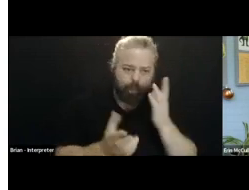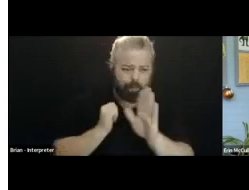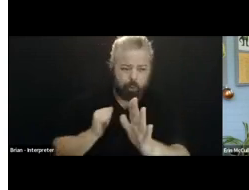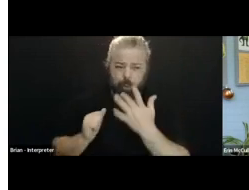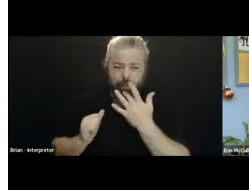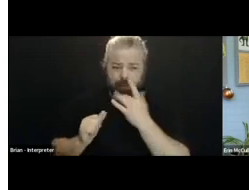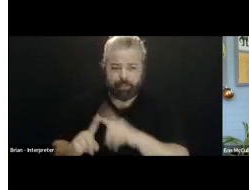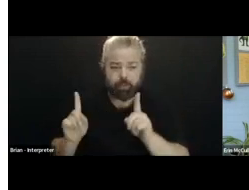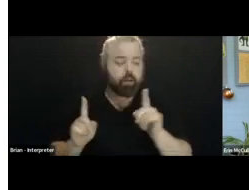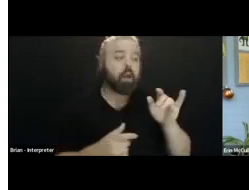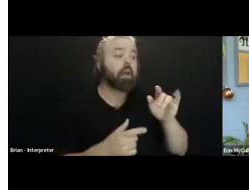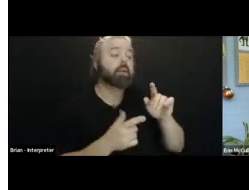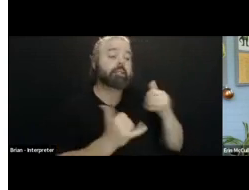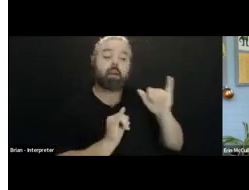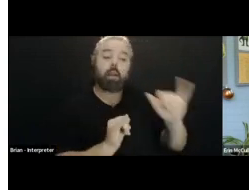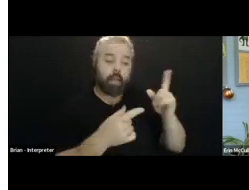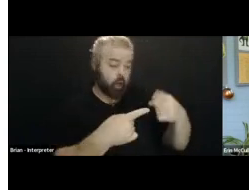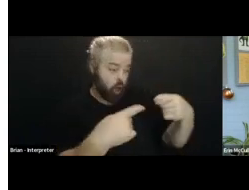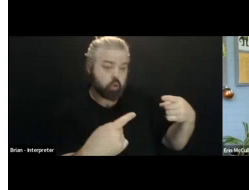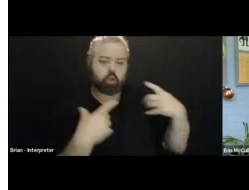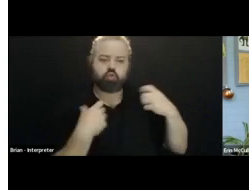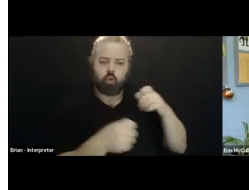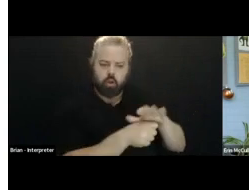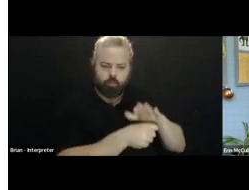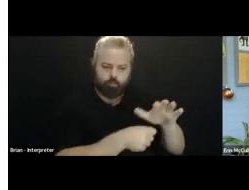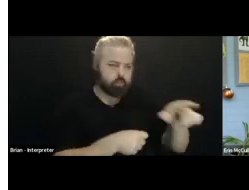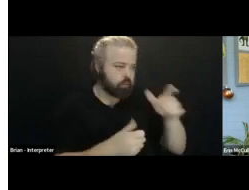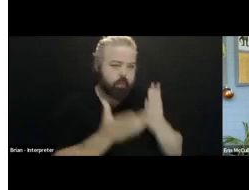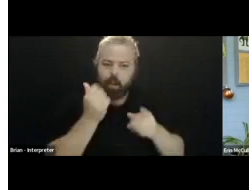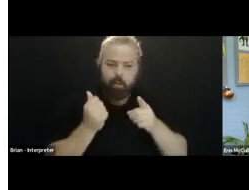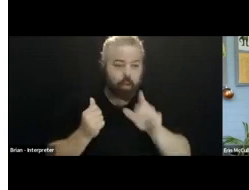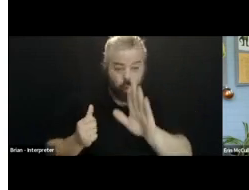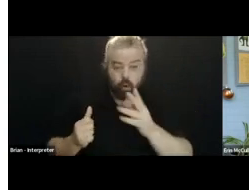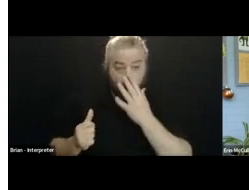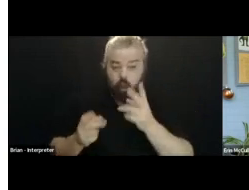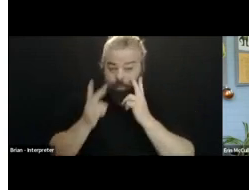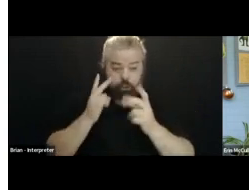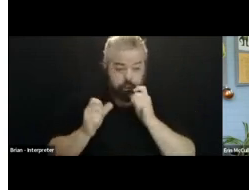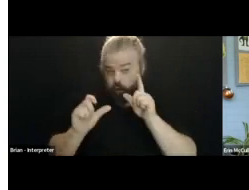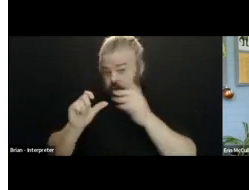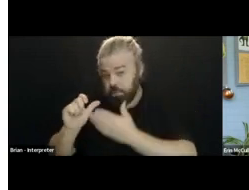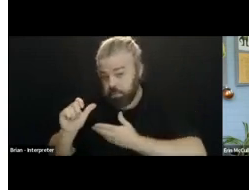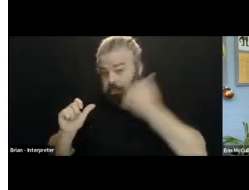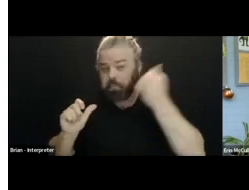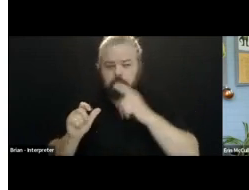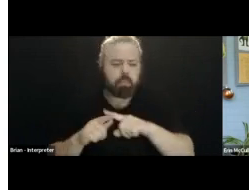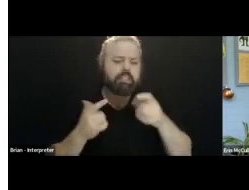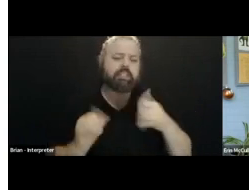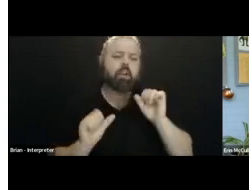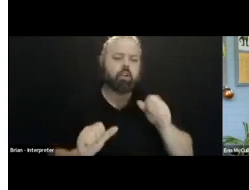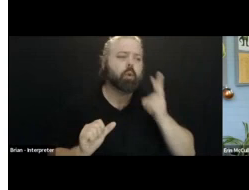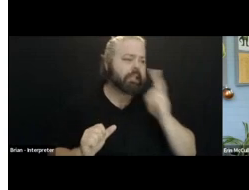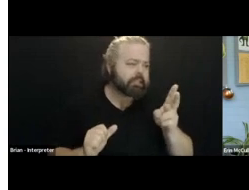strong enough that even if you don't have great color vision, you are still able to perceive the content I'm